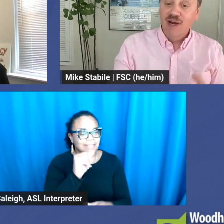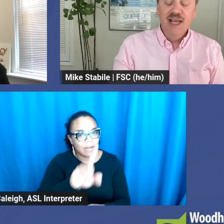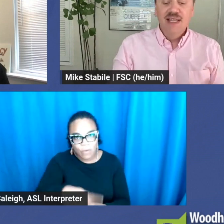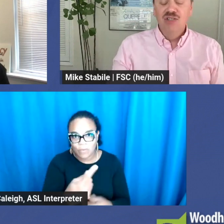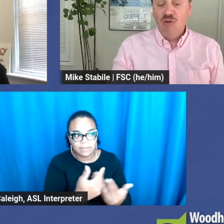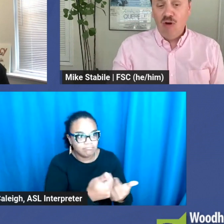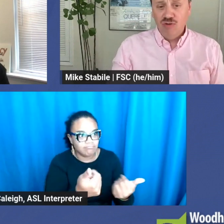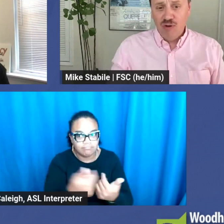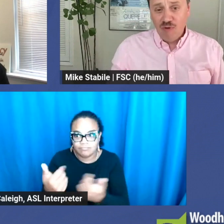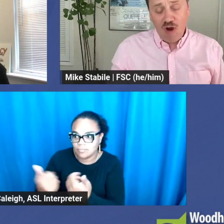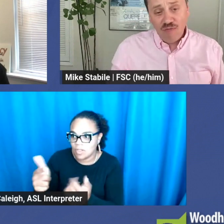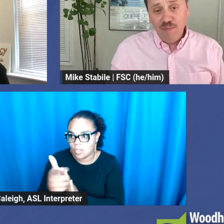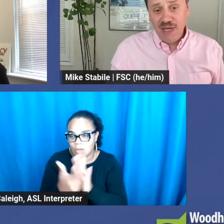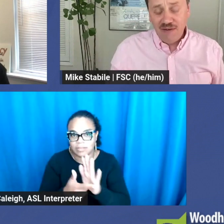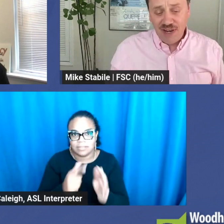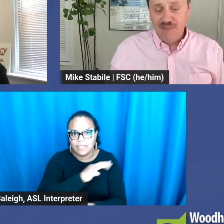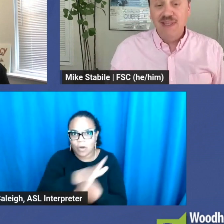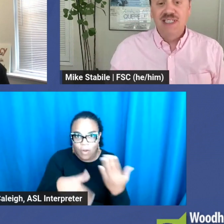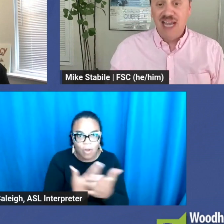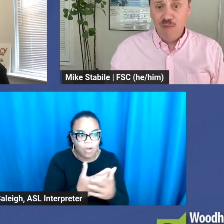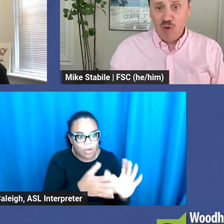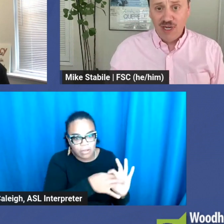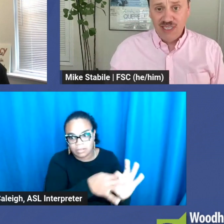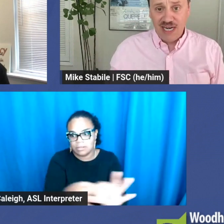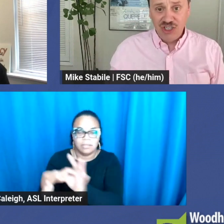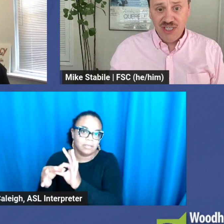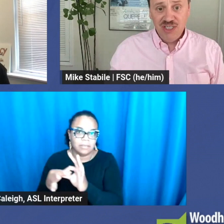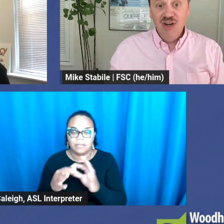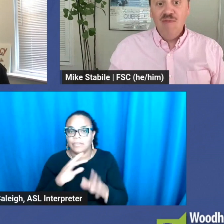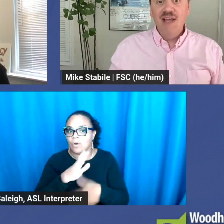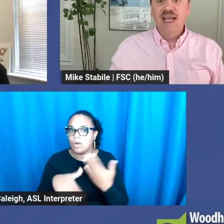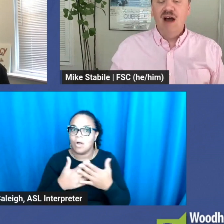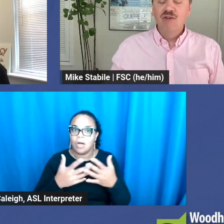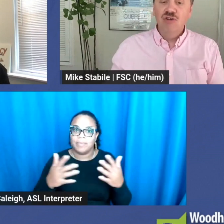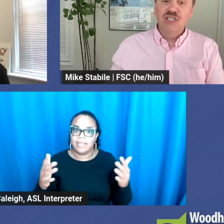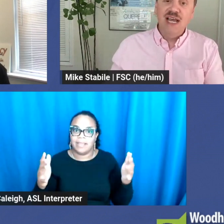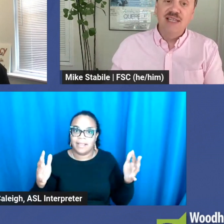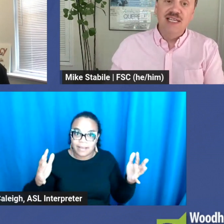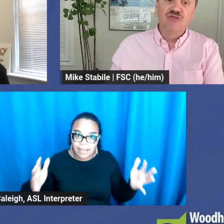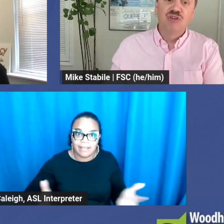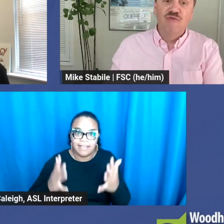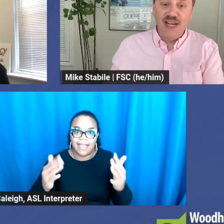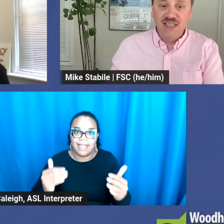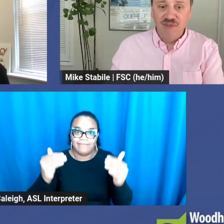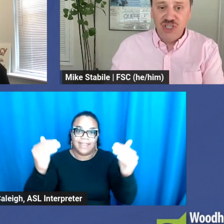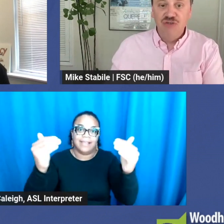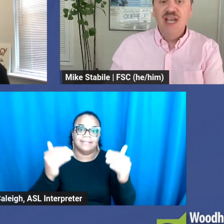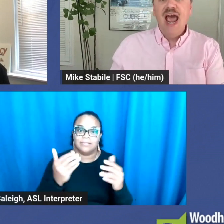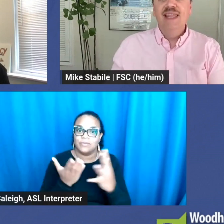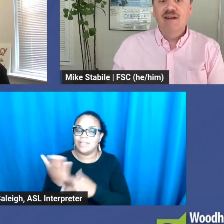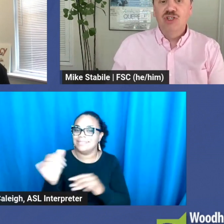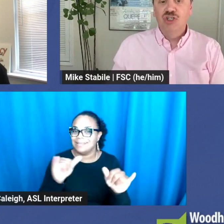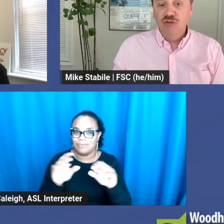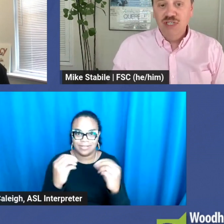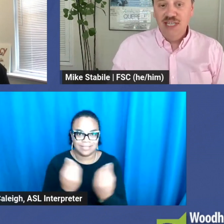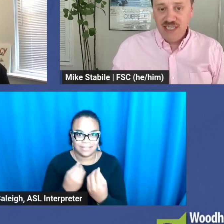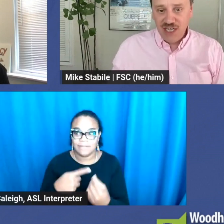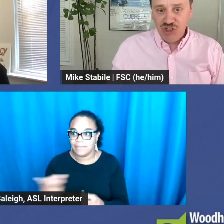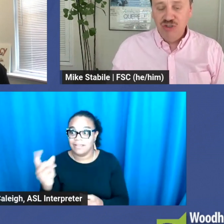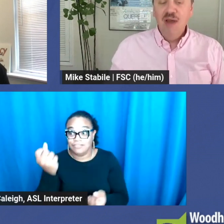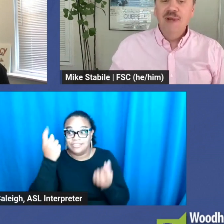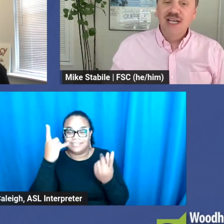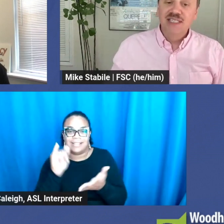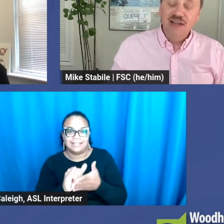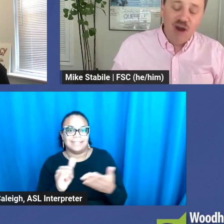laws, right? These are all sort of often being advanced by the same organizations, right? They understand that these are divisive issues, and they are choosing